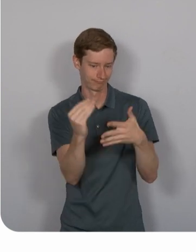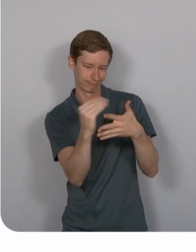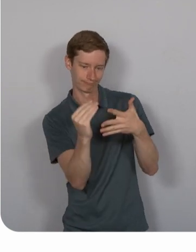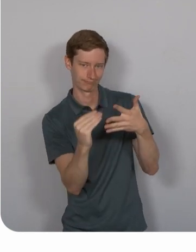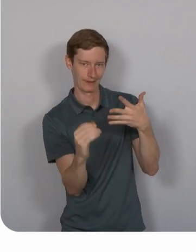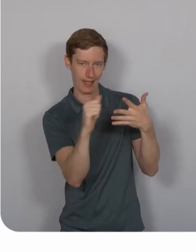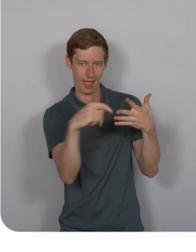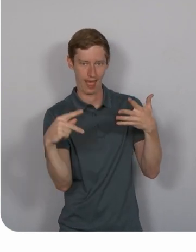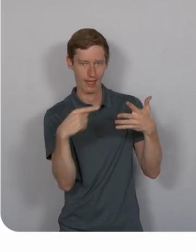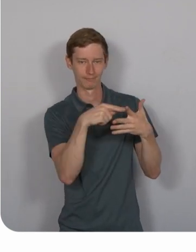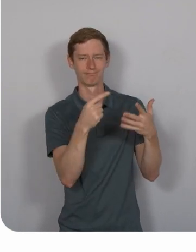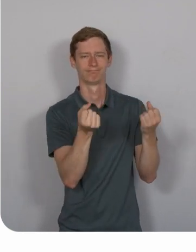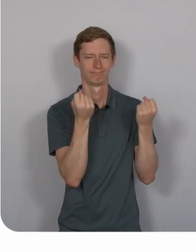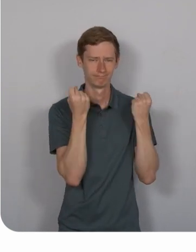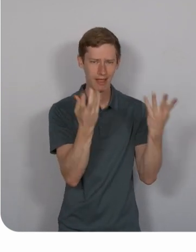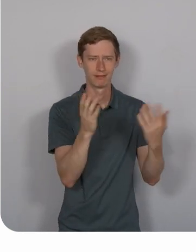use.